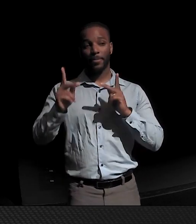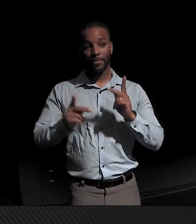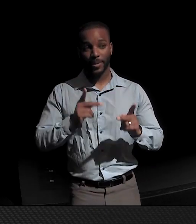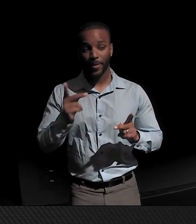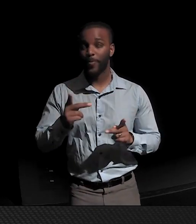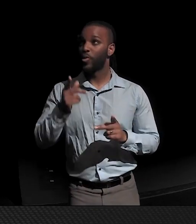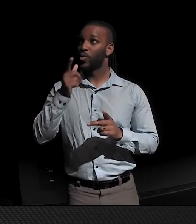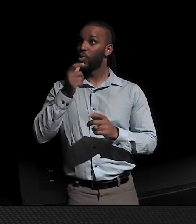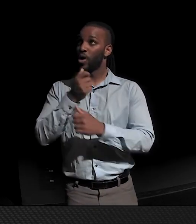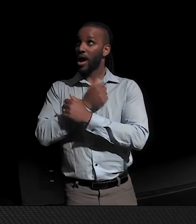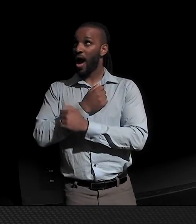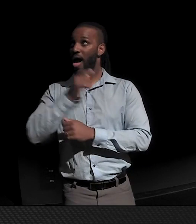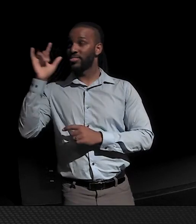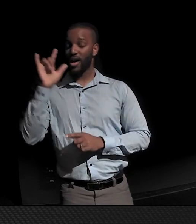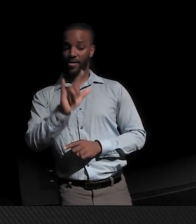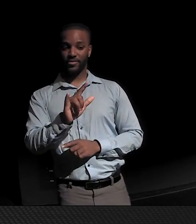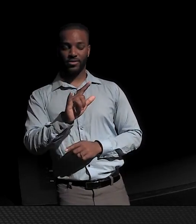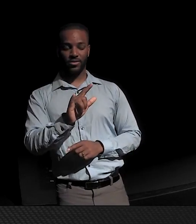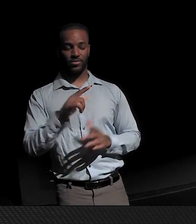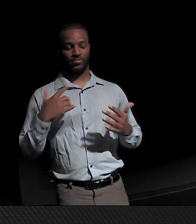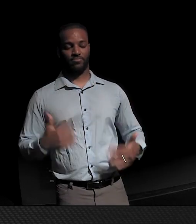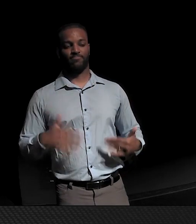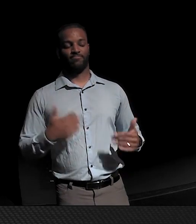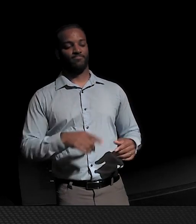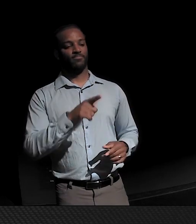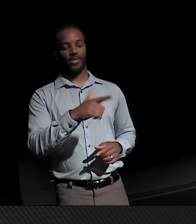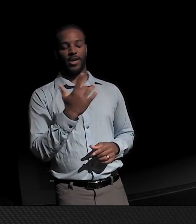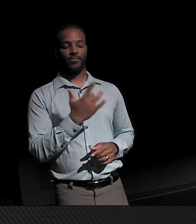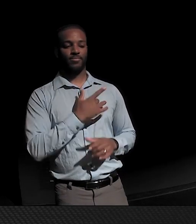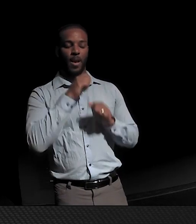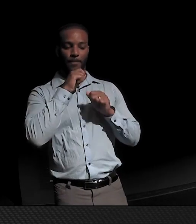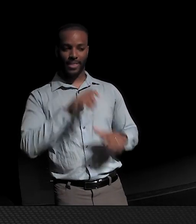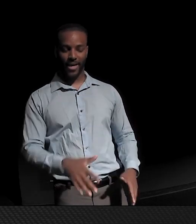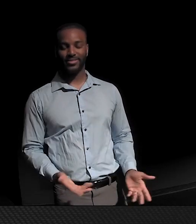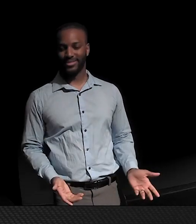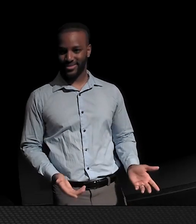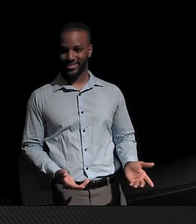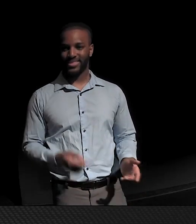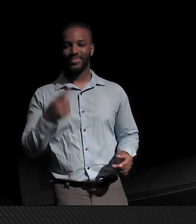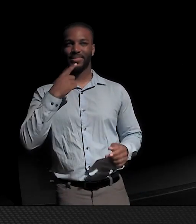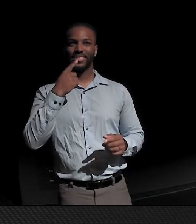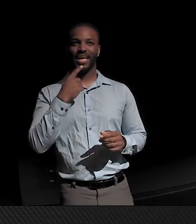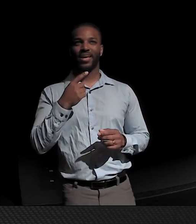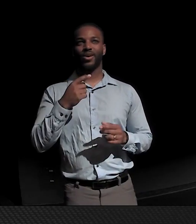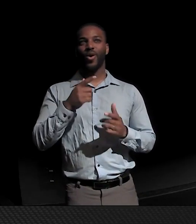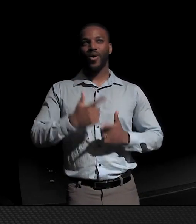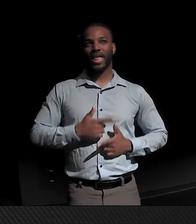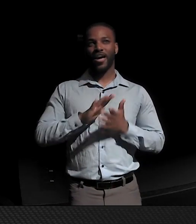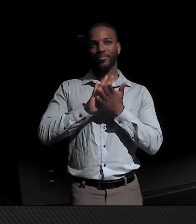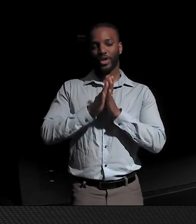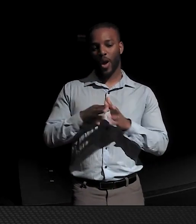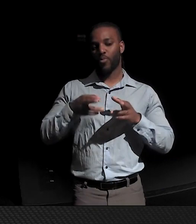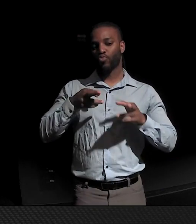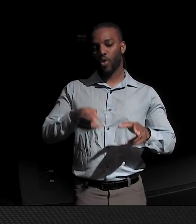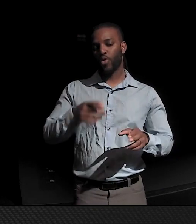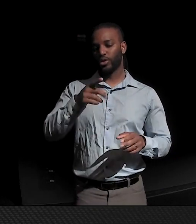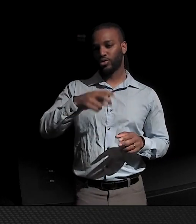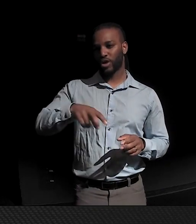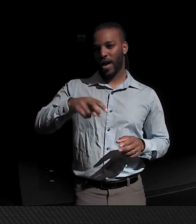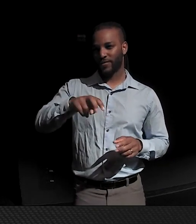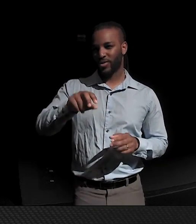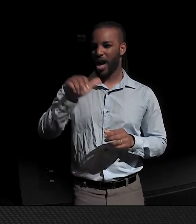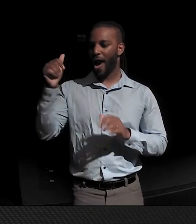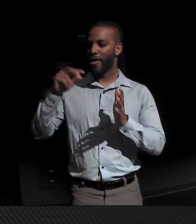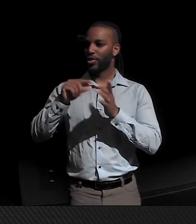whom God dwells. And I love the imagery of that, whose lives become roads you travel. In other words,